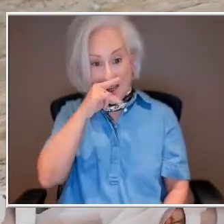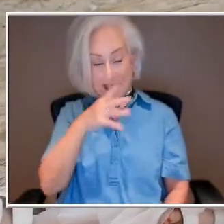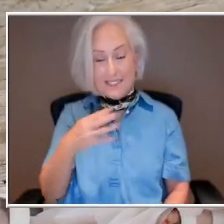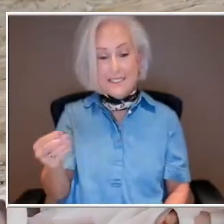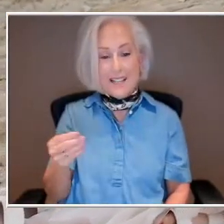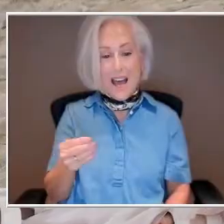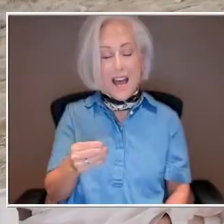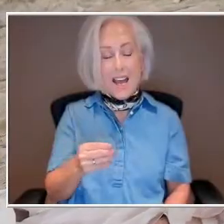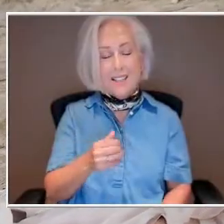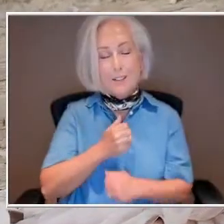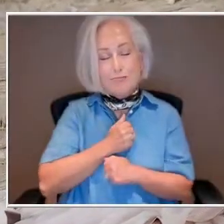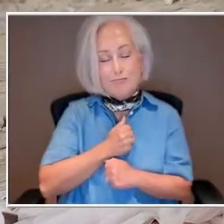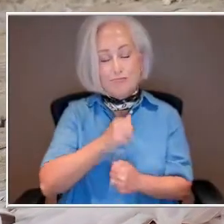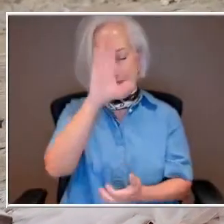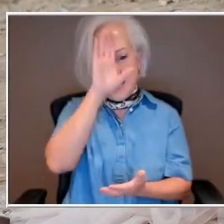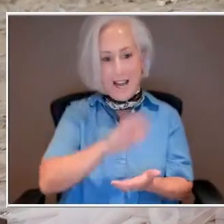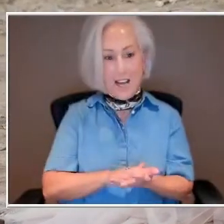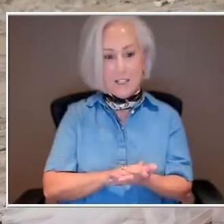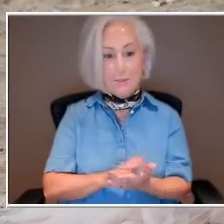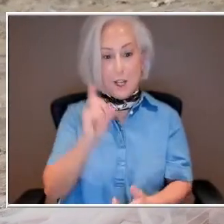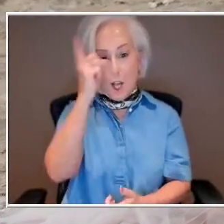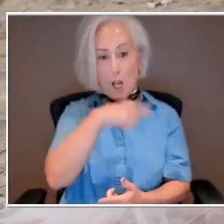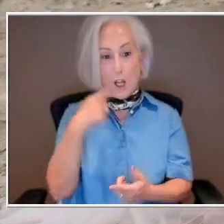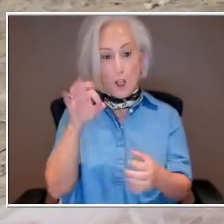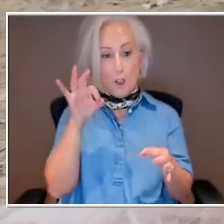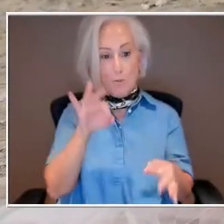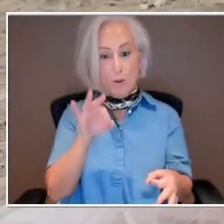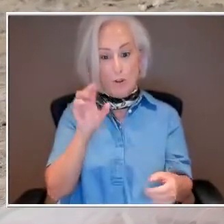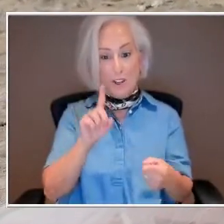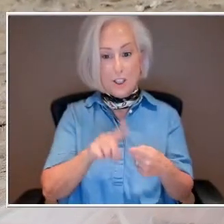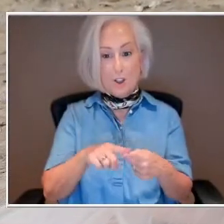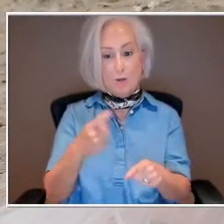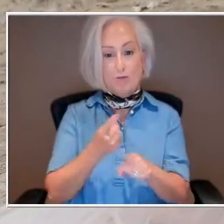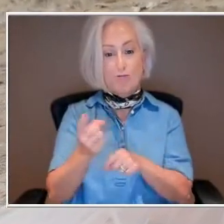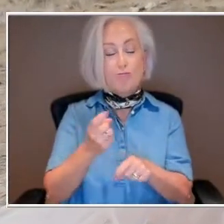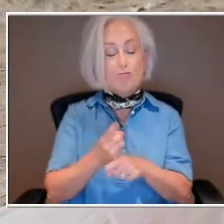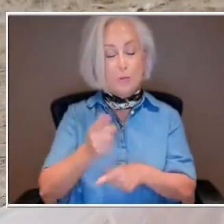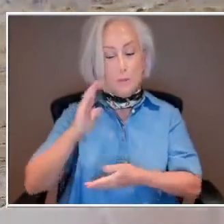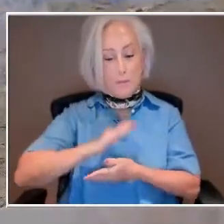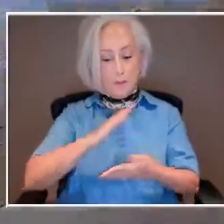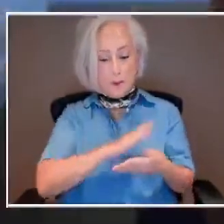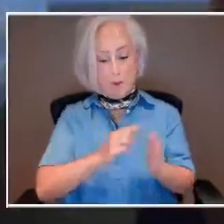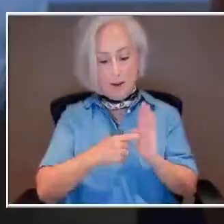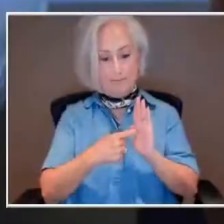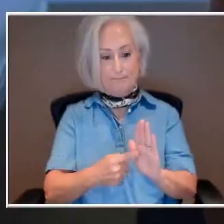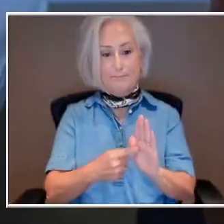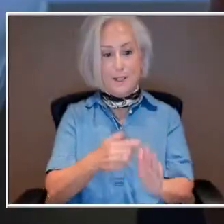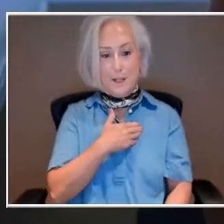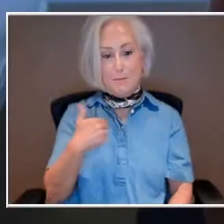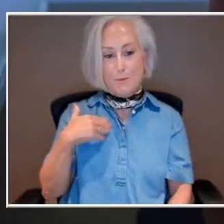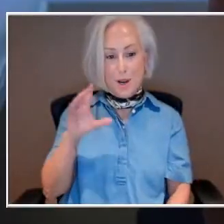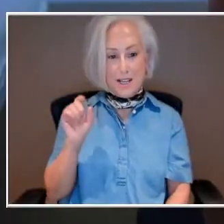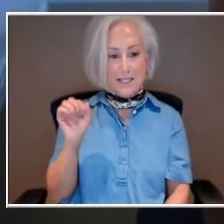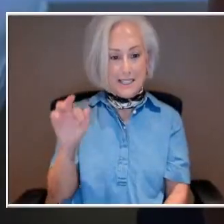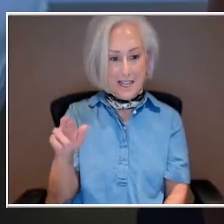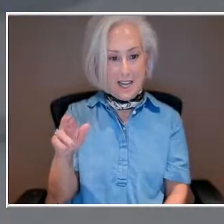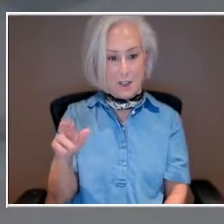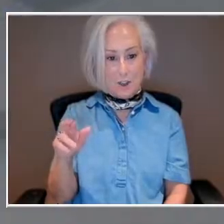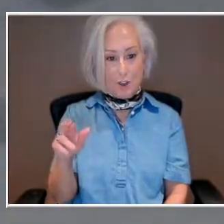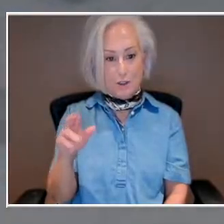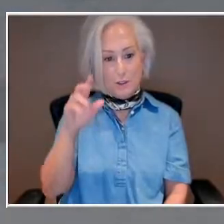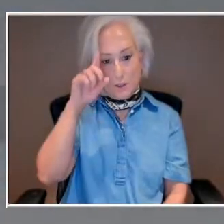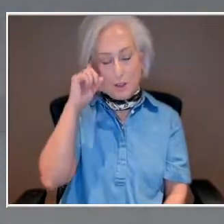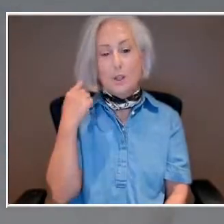It looked picture perfect until that routine mammogram revealed breast cancer. Definitely a tough pill to